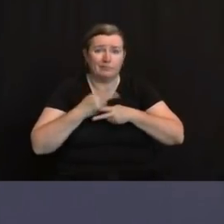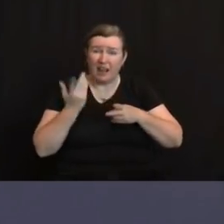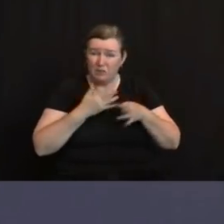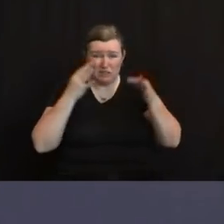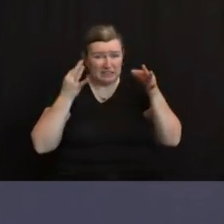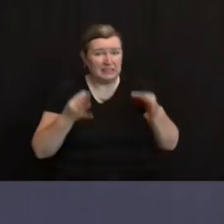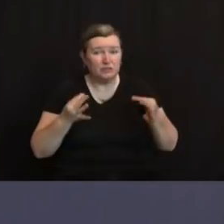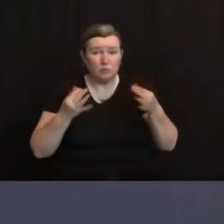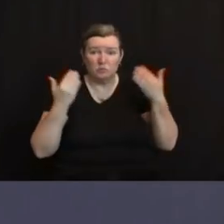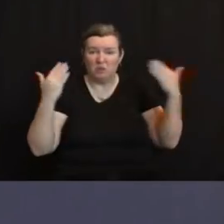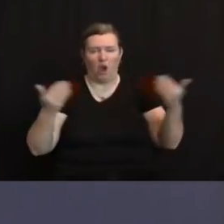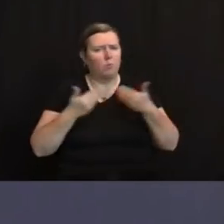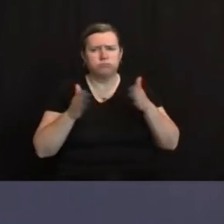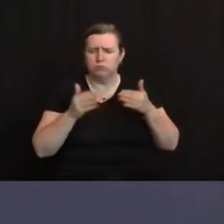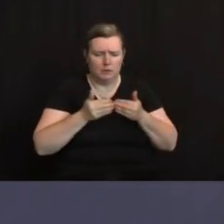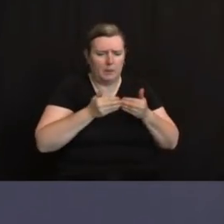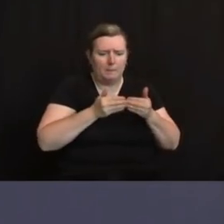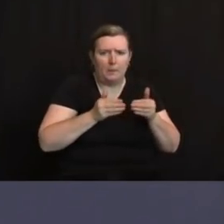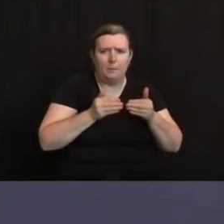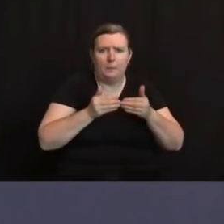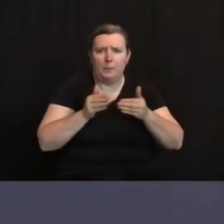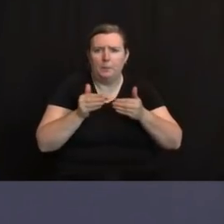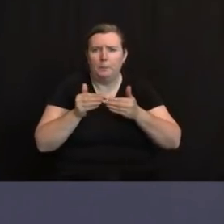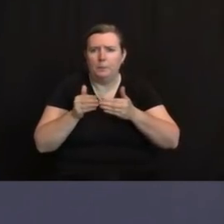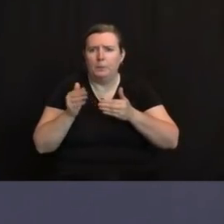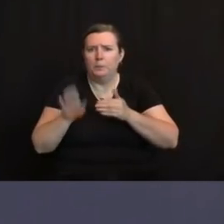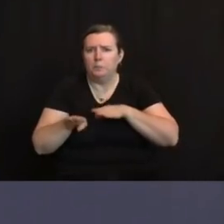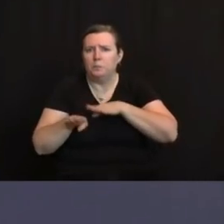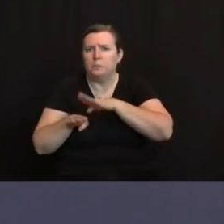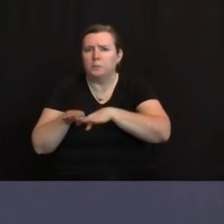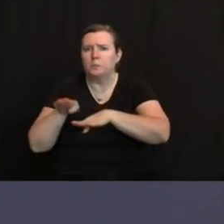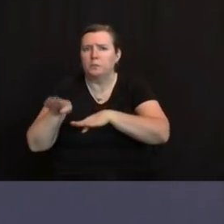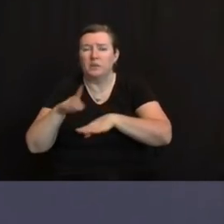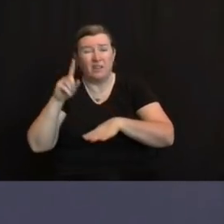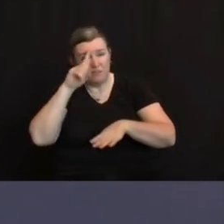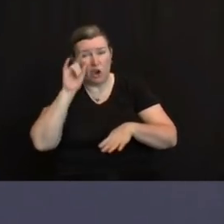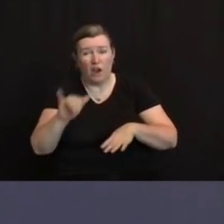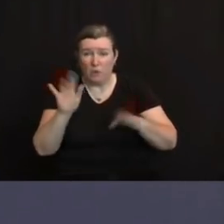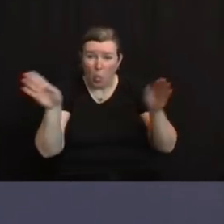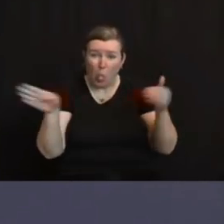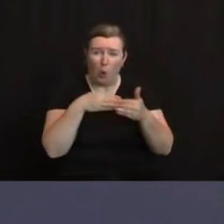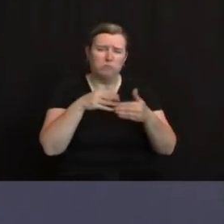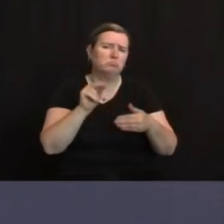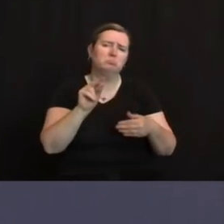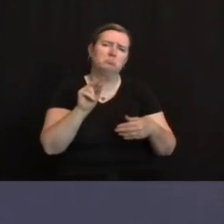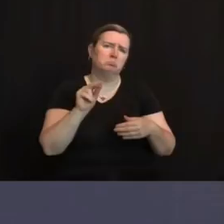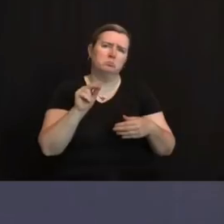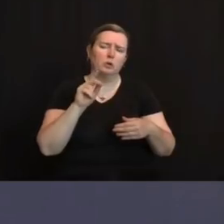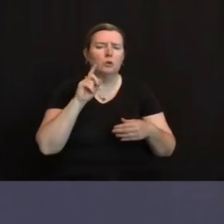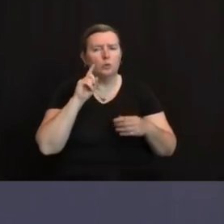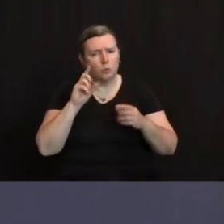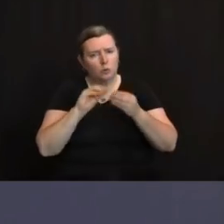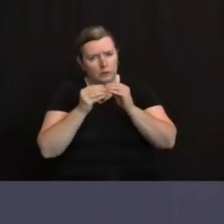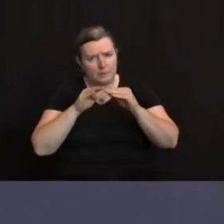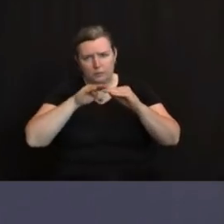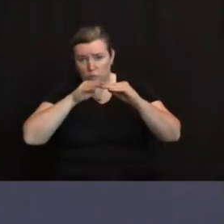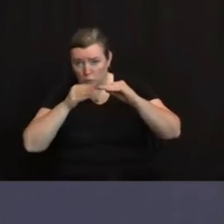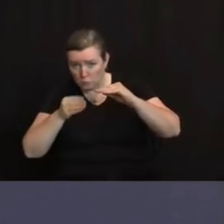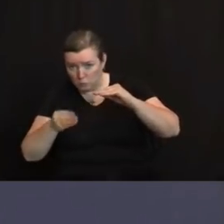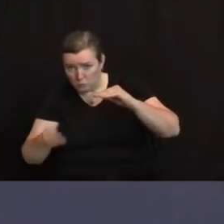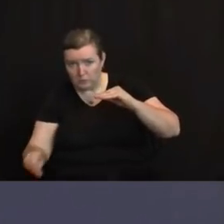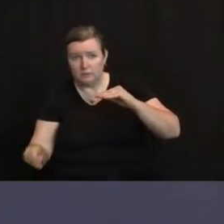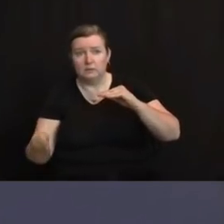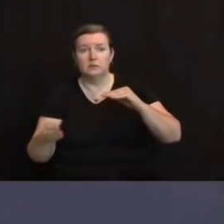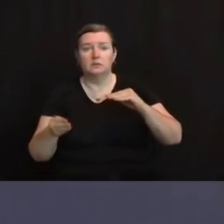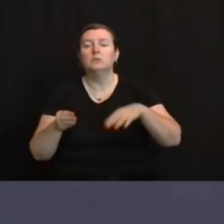that. And again, it's not forever. We hope these numbers continue to stay good, and if they do, we'll be able to take more steps. If they